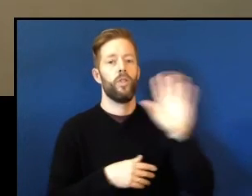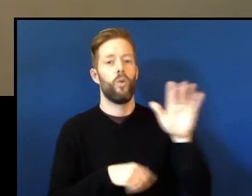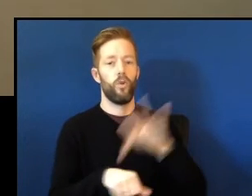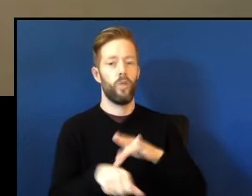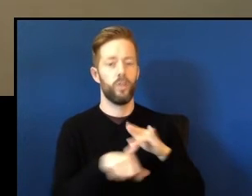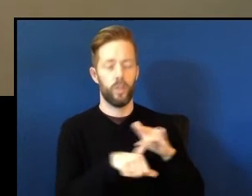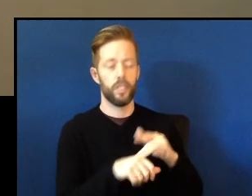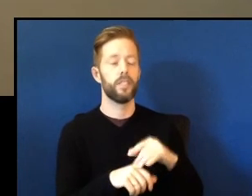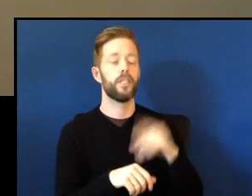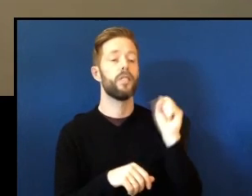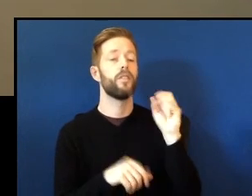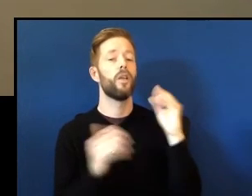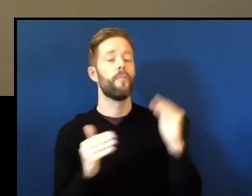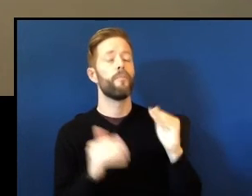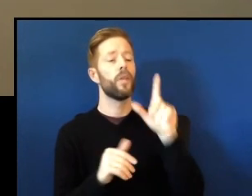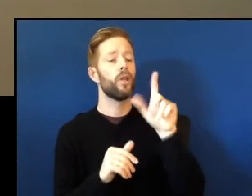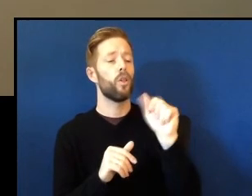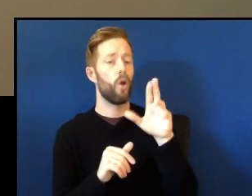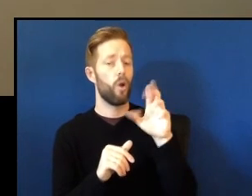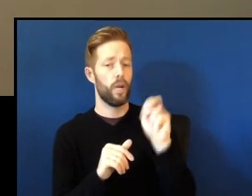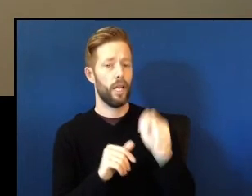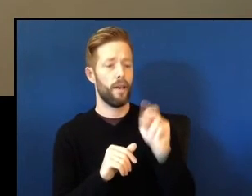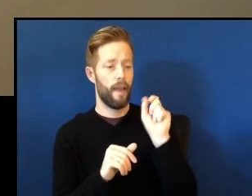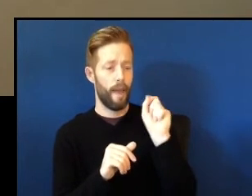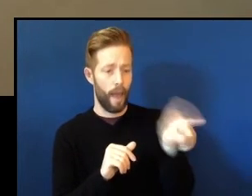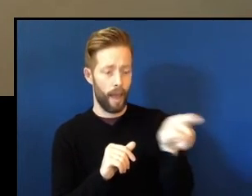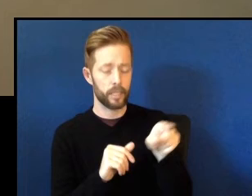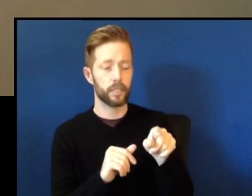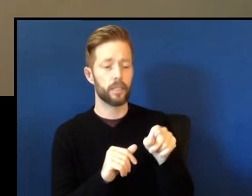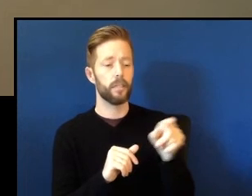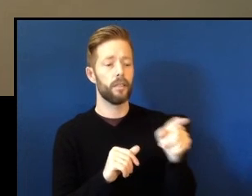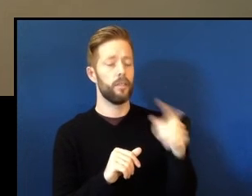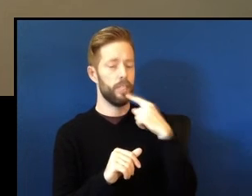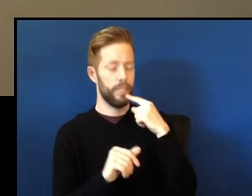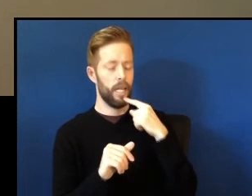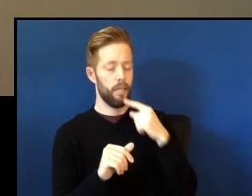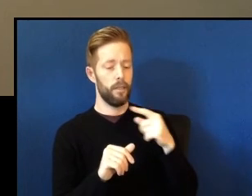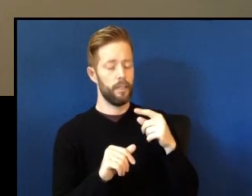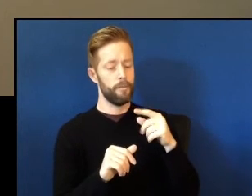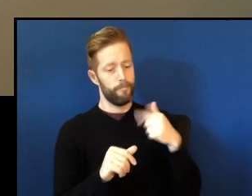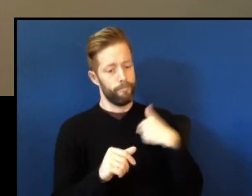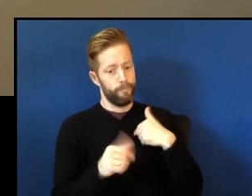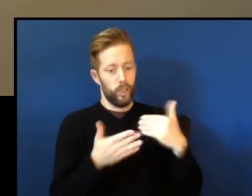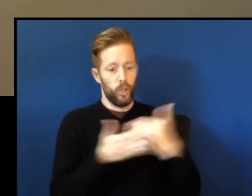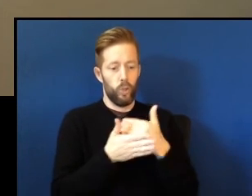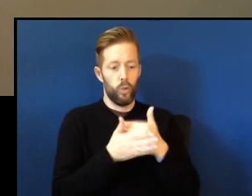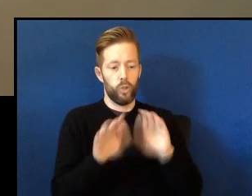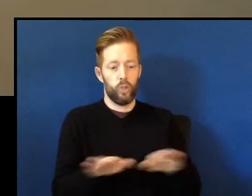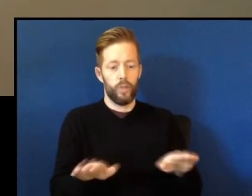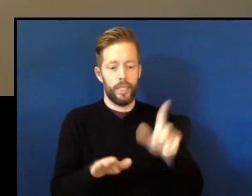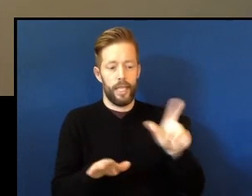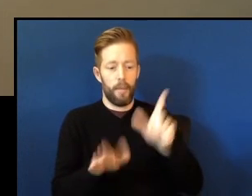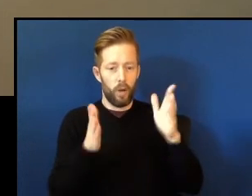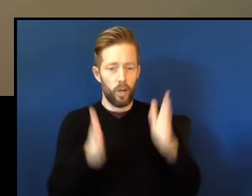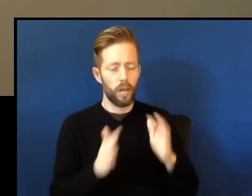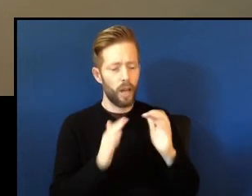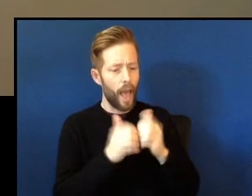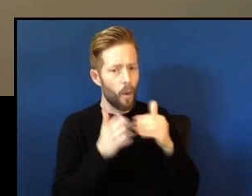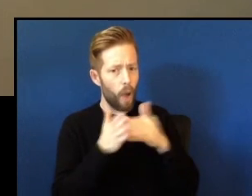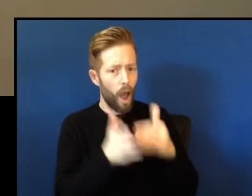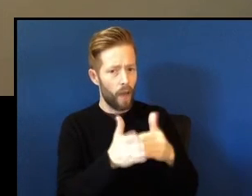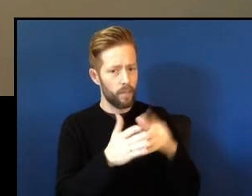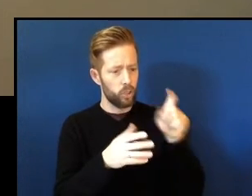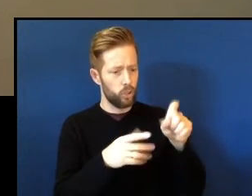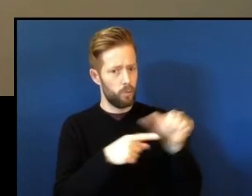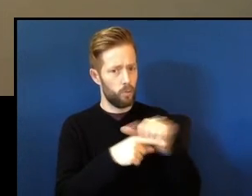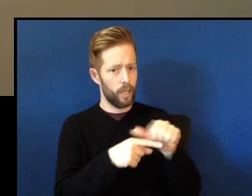mentioning. So Lauren asked, as a fairly new children's librarian, how often do you suggest that